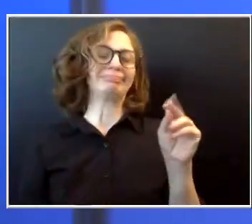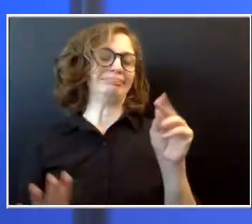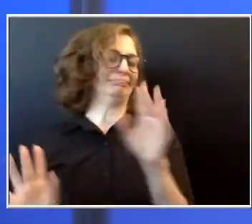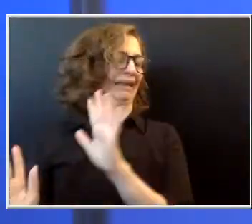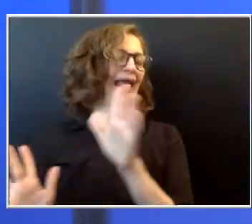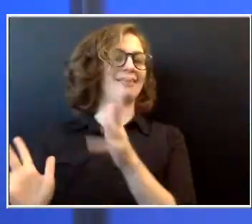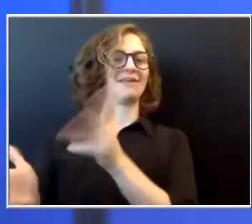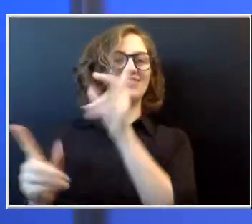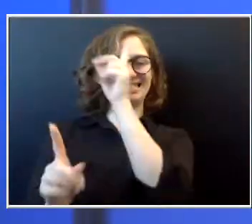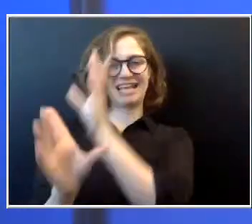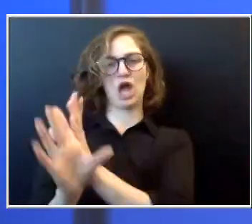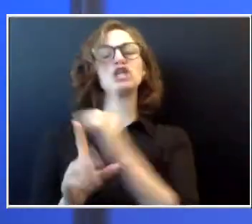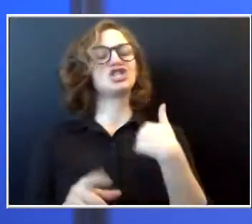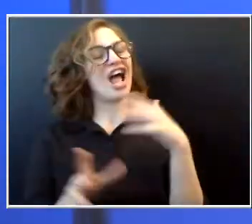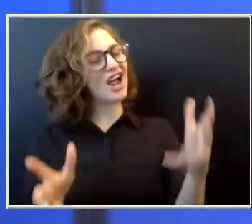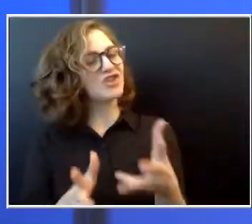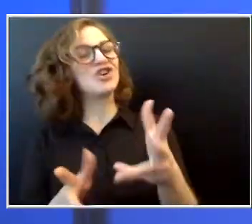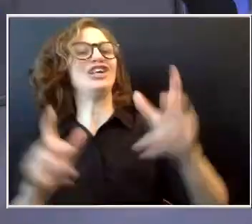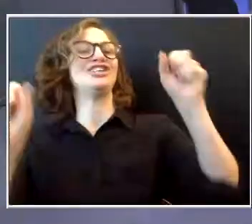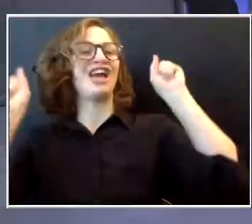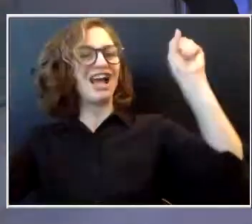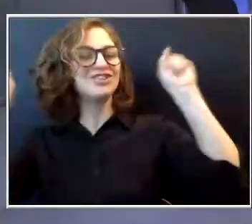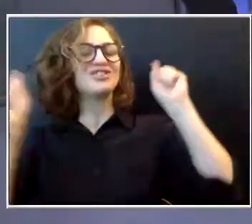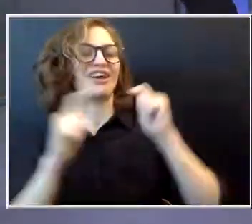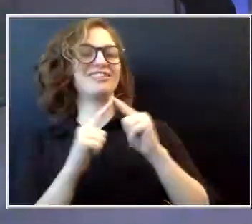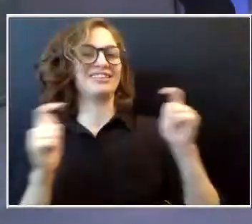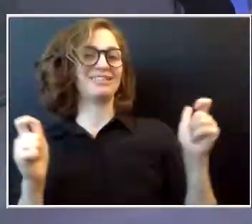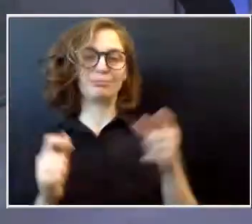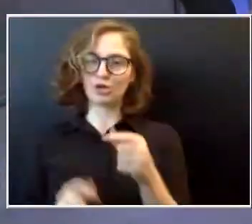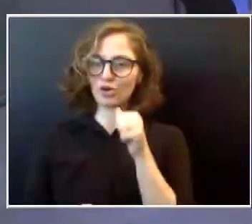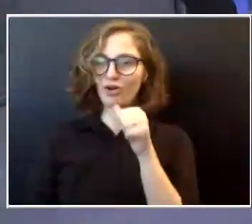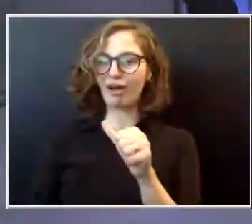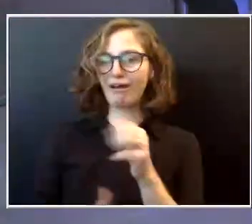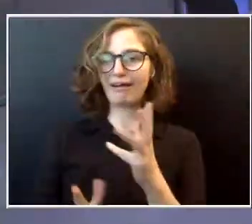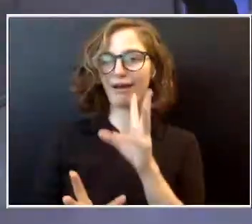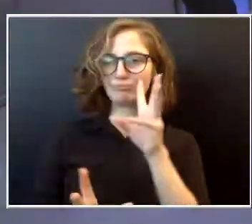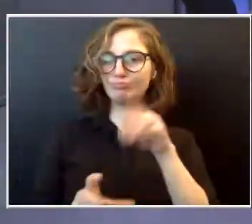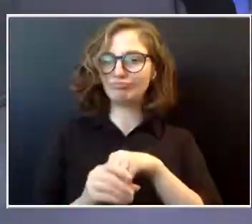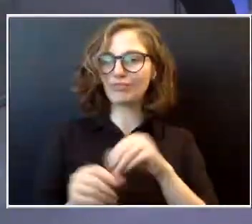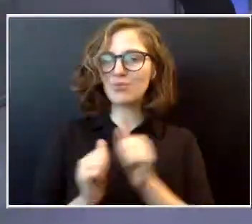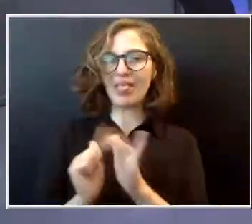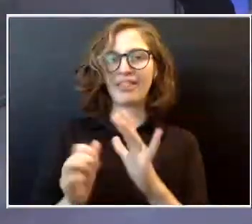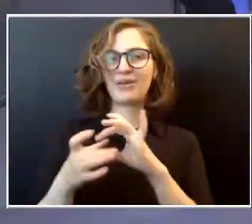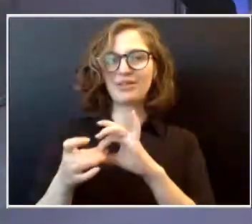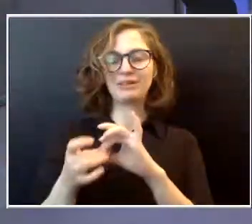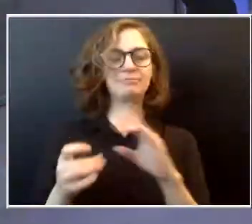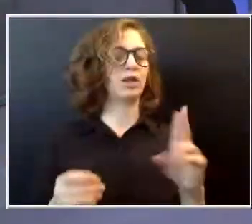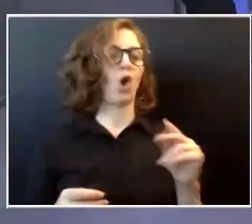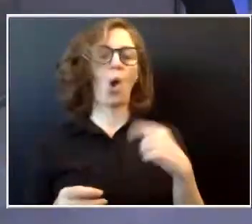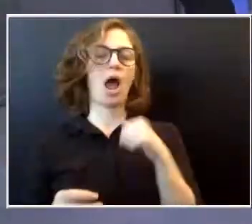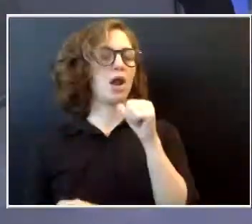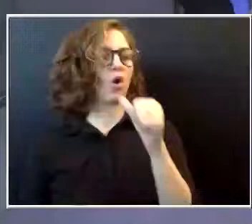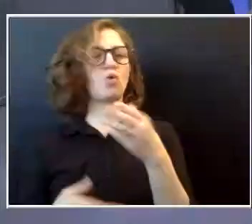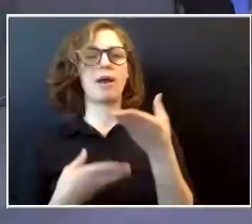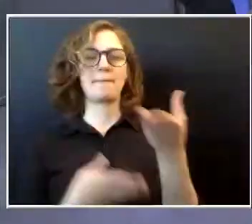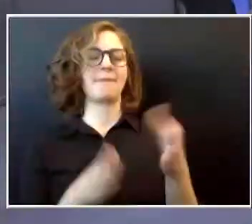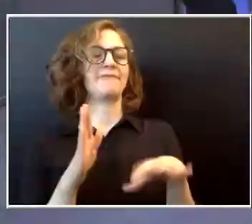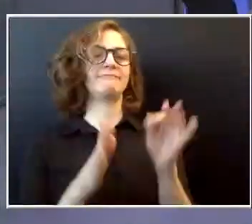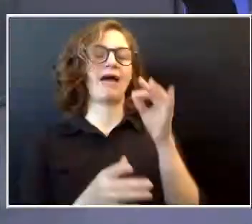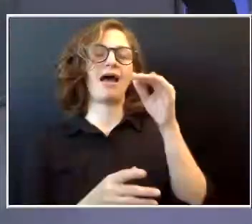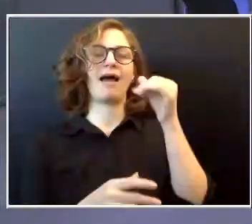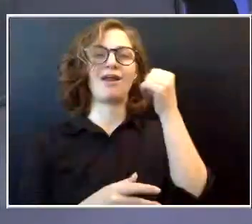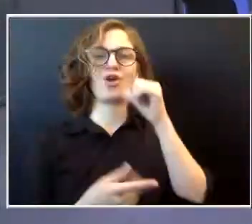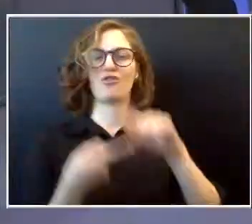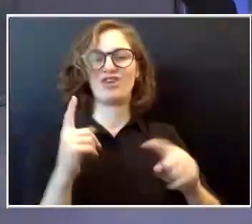But yeah, I try. You're not going to get into their relationship. Yeah, I don't say, hey, go find a girlfriend. But can it contribute to a healthier heart to have